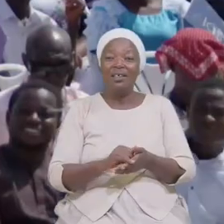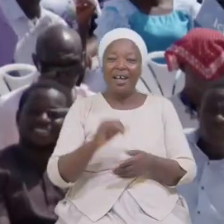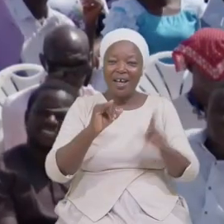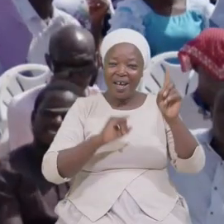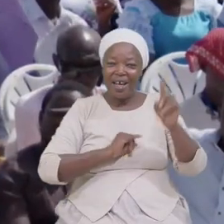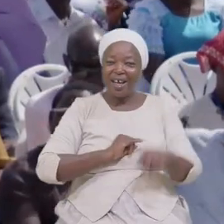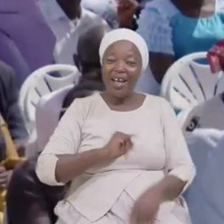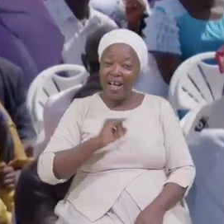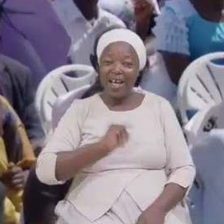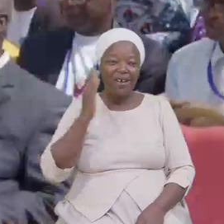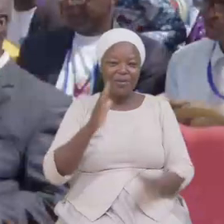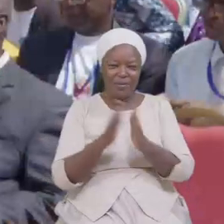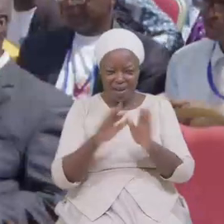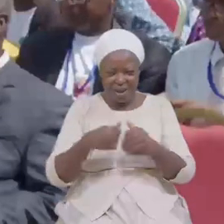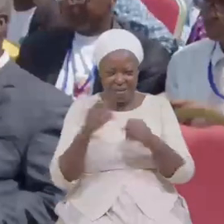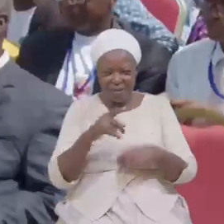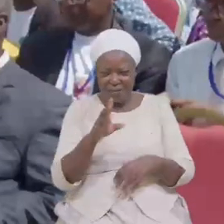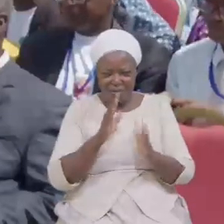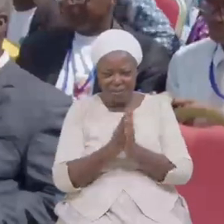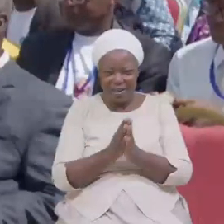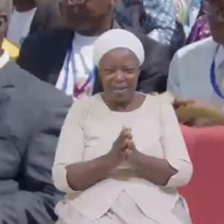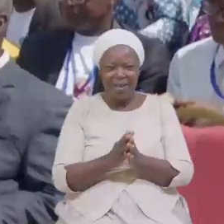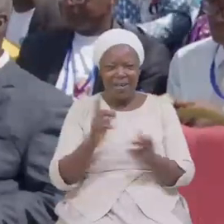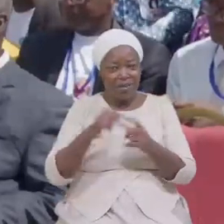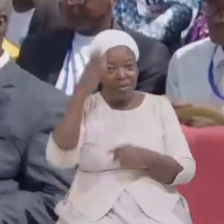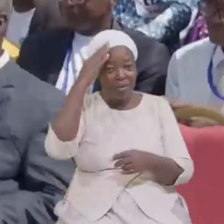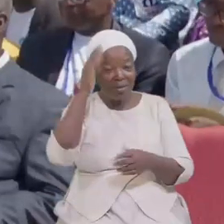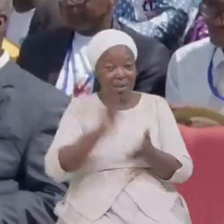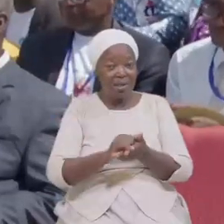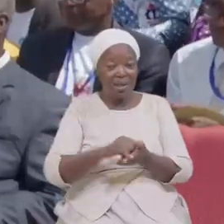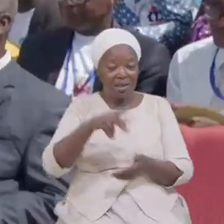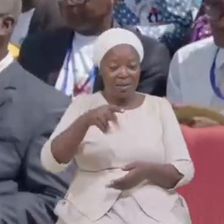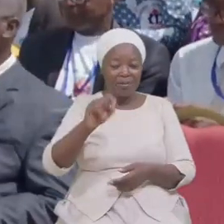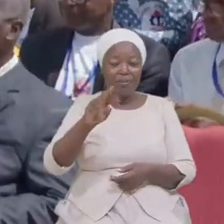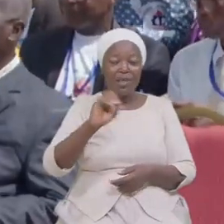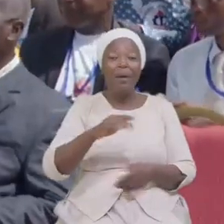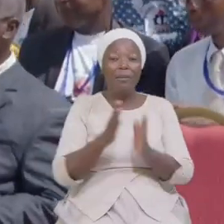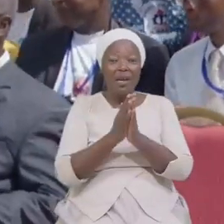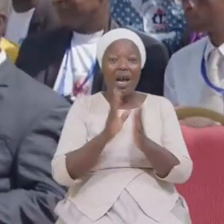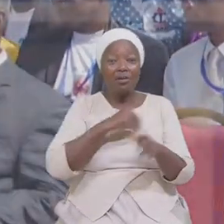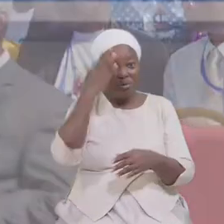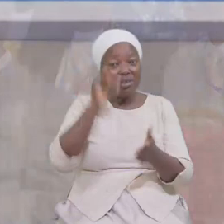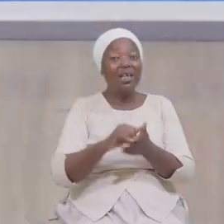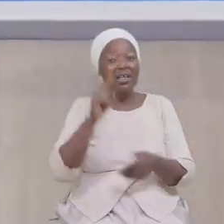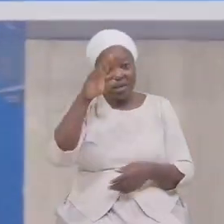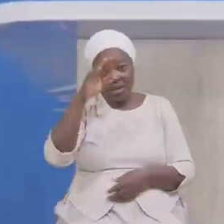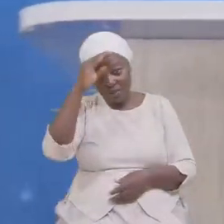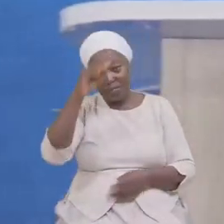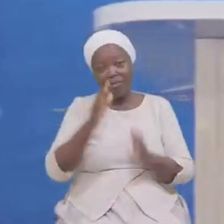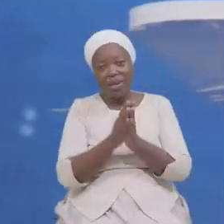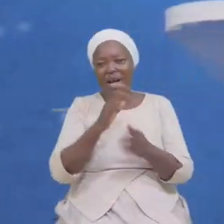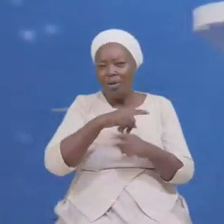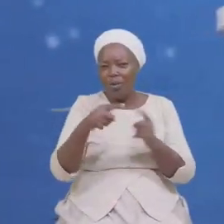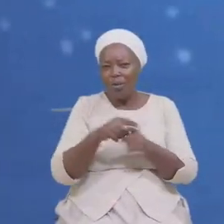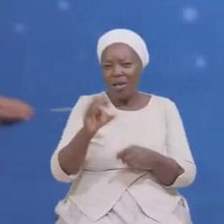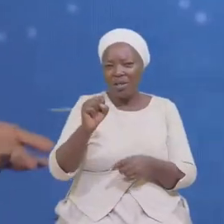prayed? You know, when Peter prayed, they recorded Peter prayed. And when John prayed, they recorded John prayed. When Stephen prayed, they said Stephen prayed.